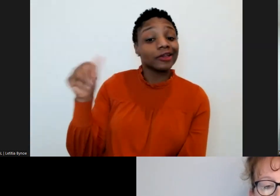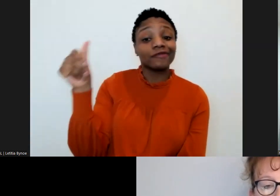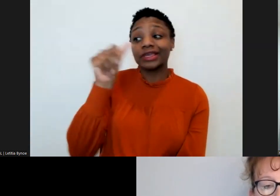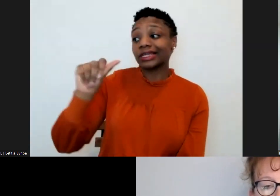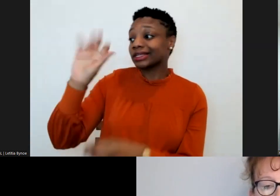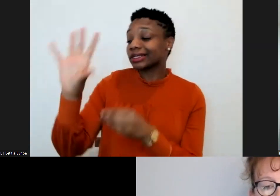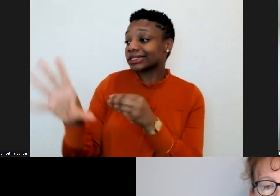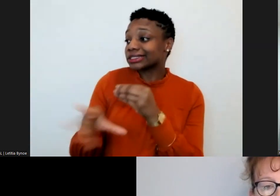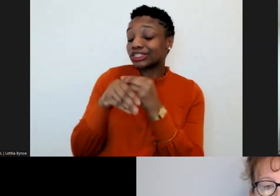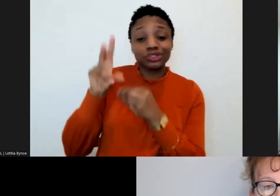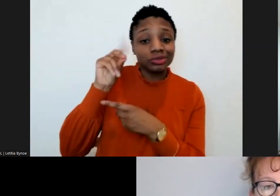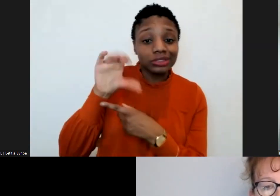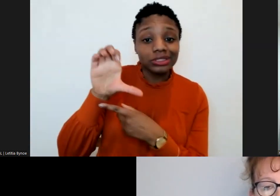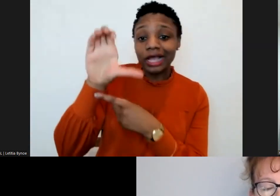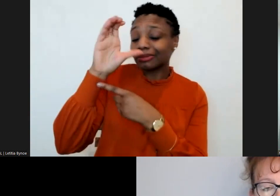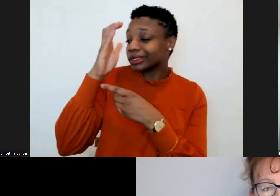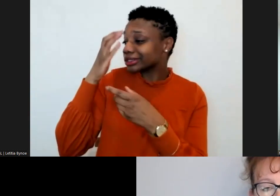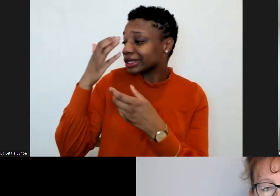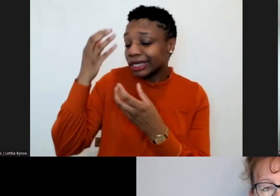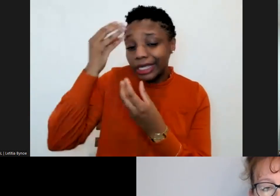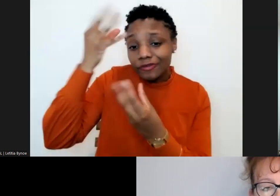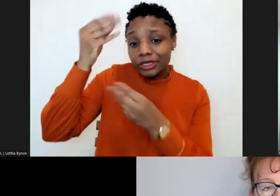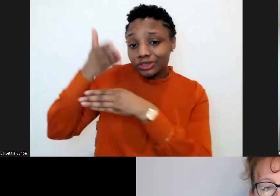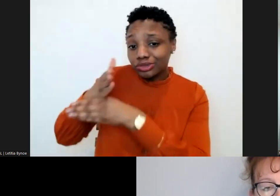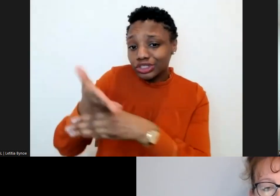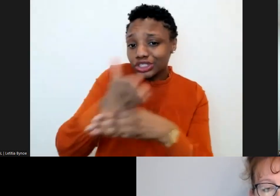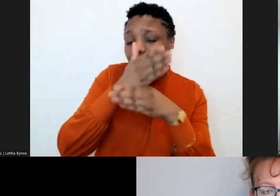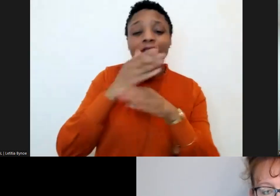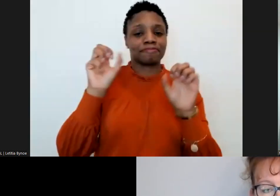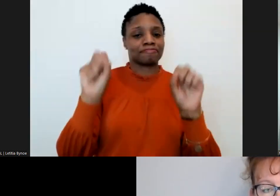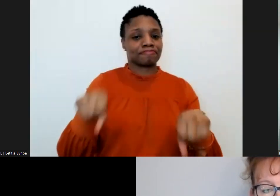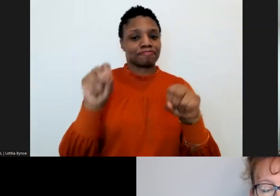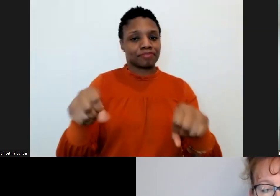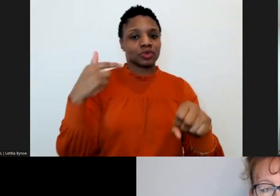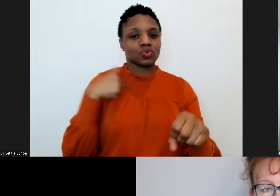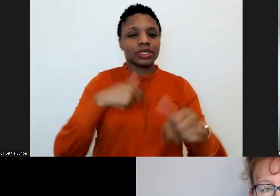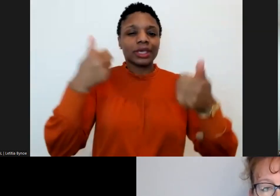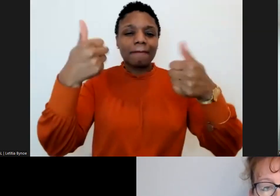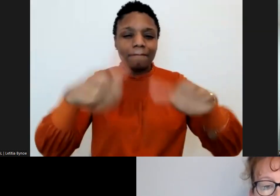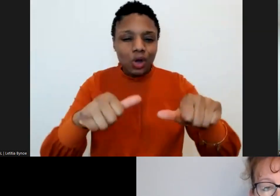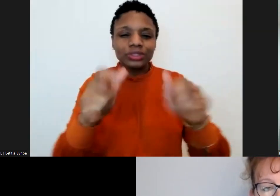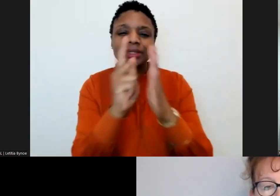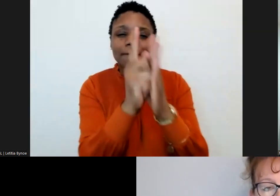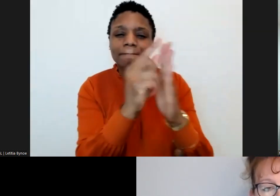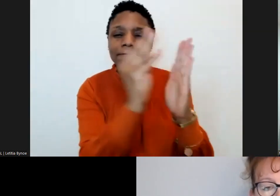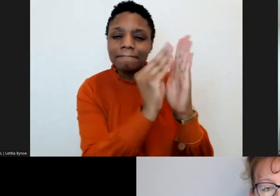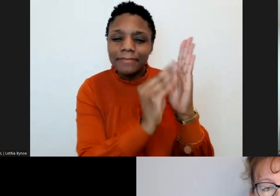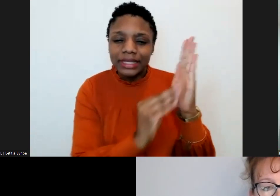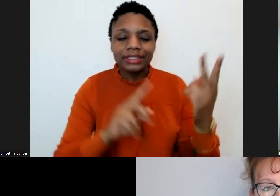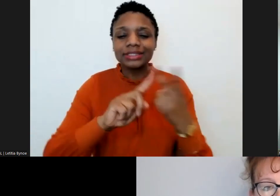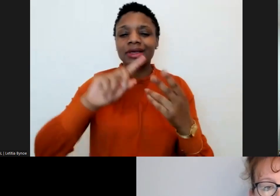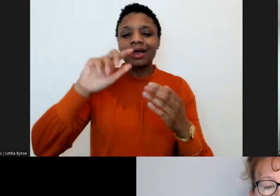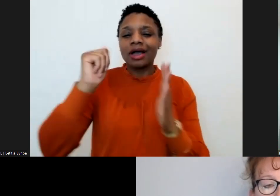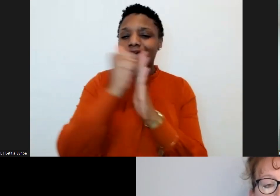guess, information that you wanted to share, we definitely always post minutes and agenda items and all that